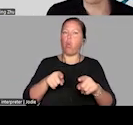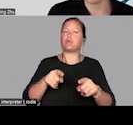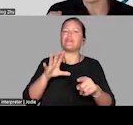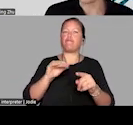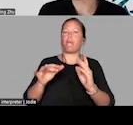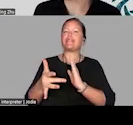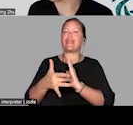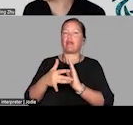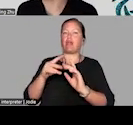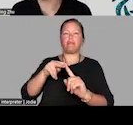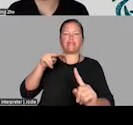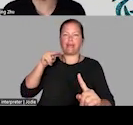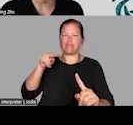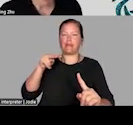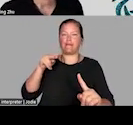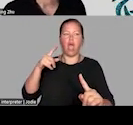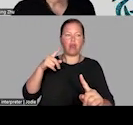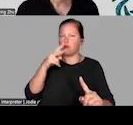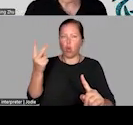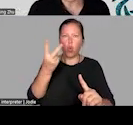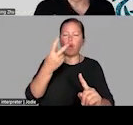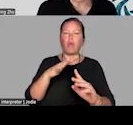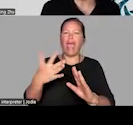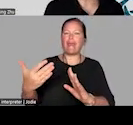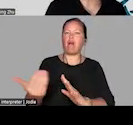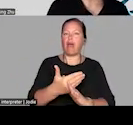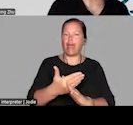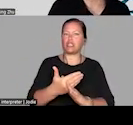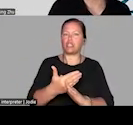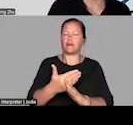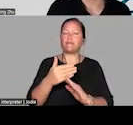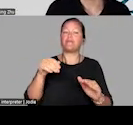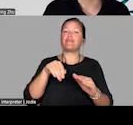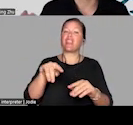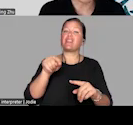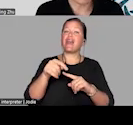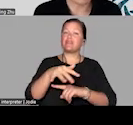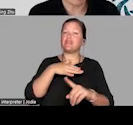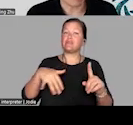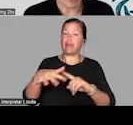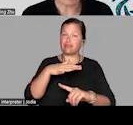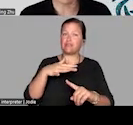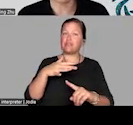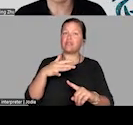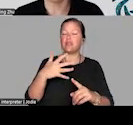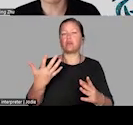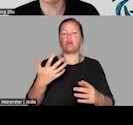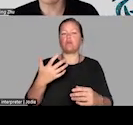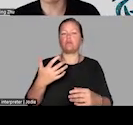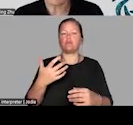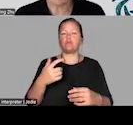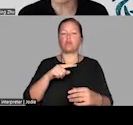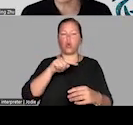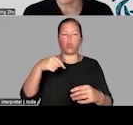point of view, detect any violation. And in this space, we are not domain expert of